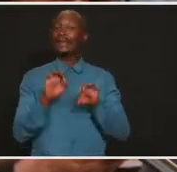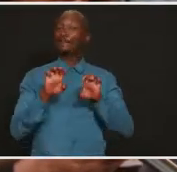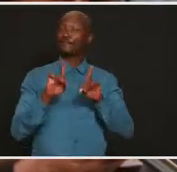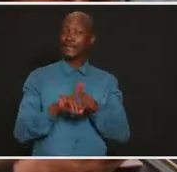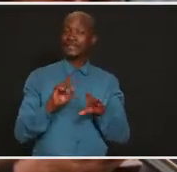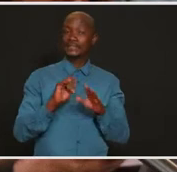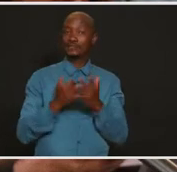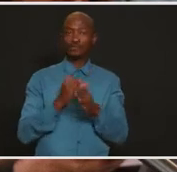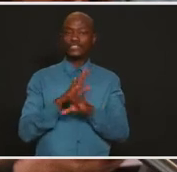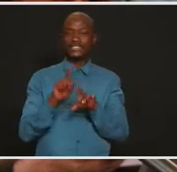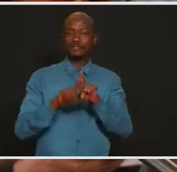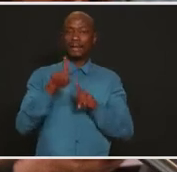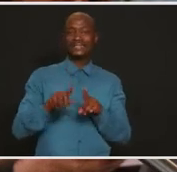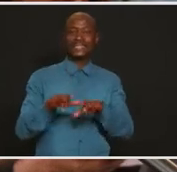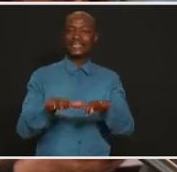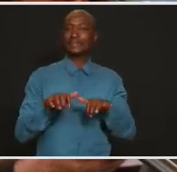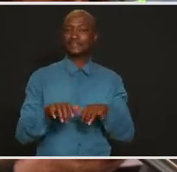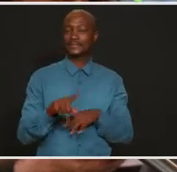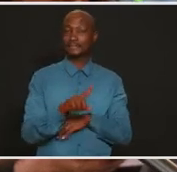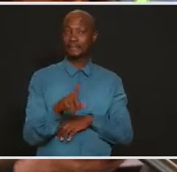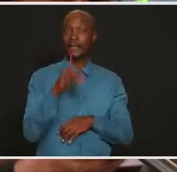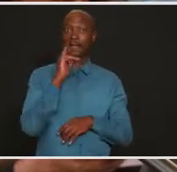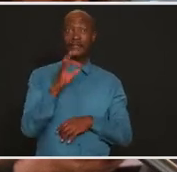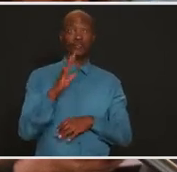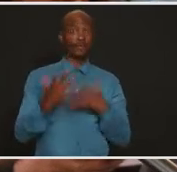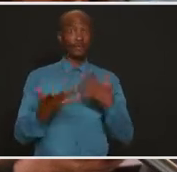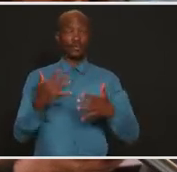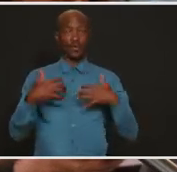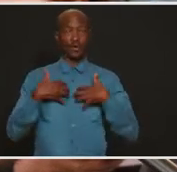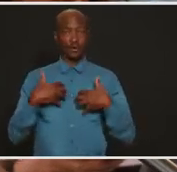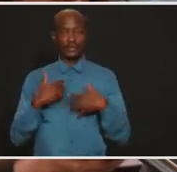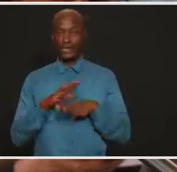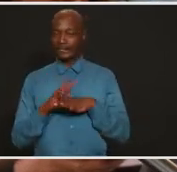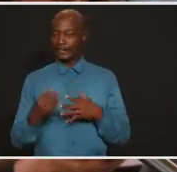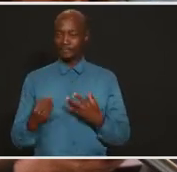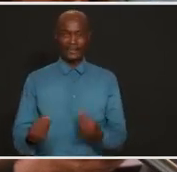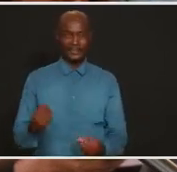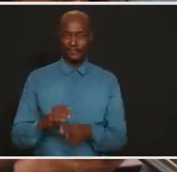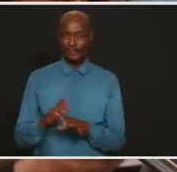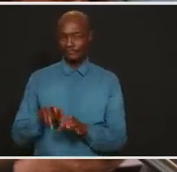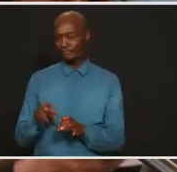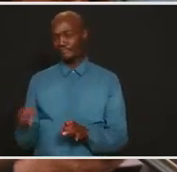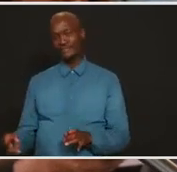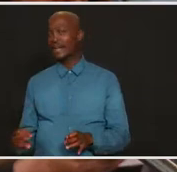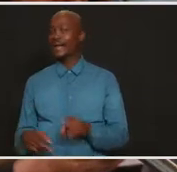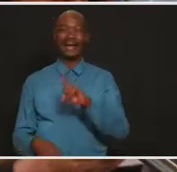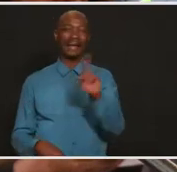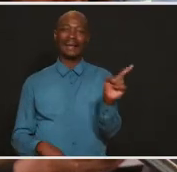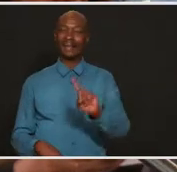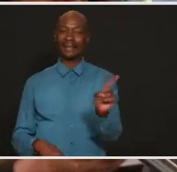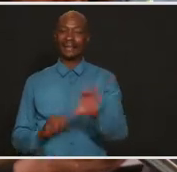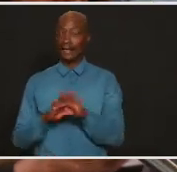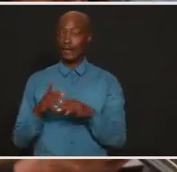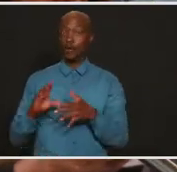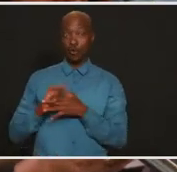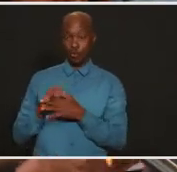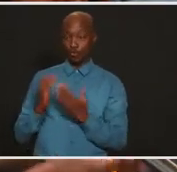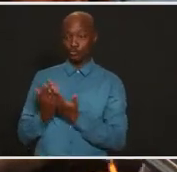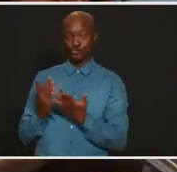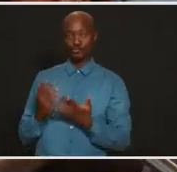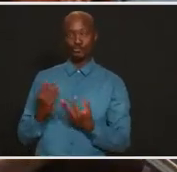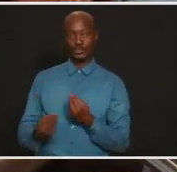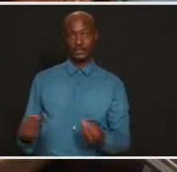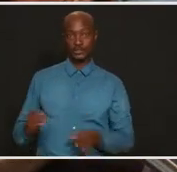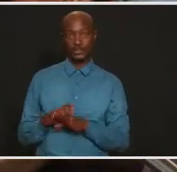just passing exams if you're concerned that my children will fall through the cracks don't be as home schools chills children they're